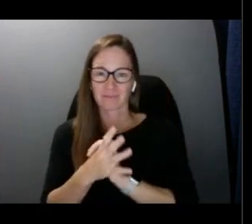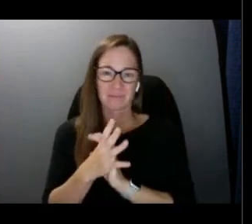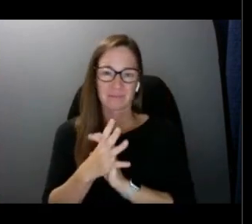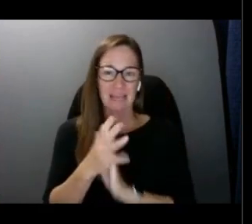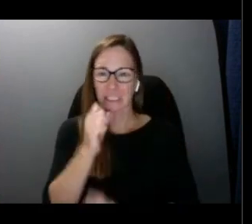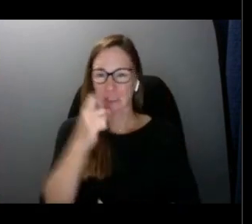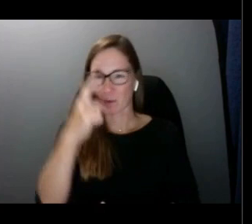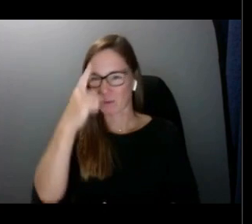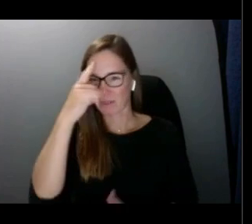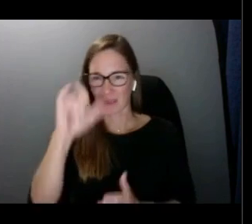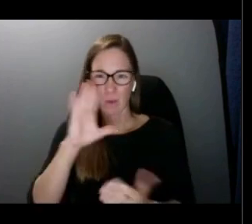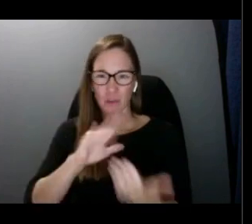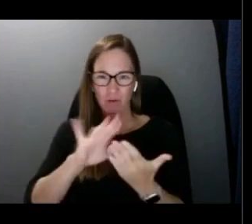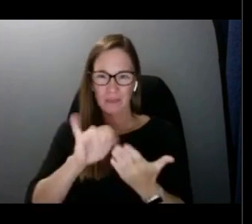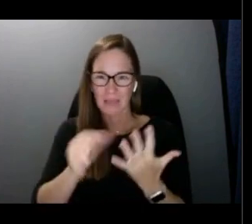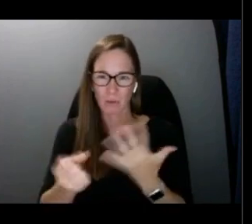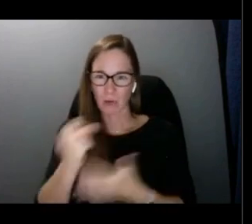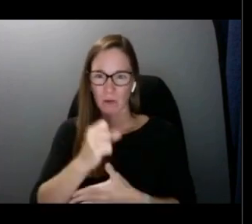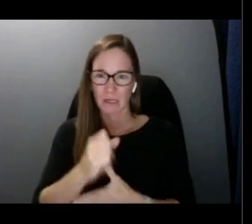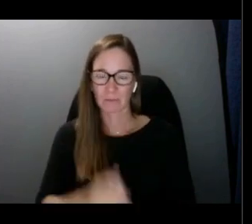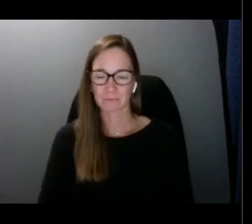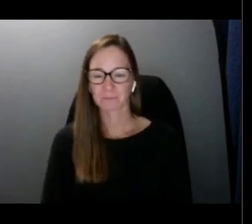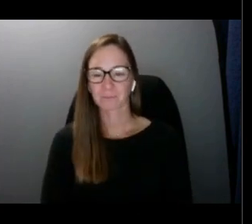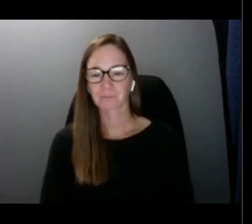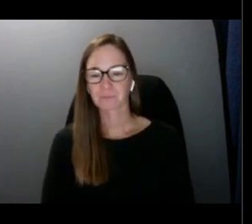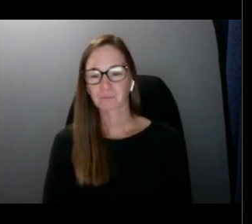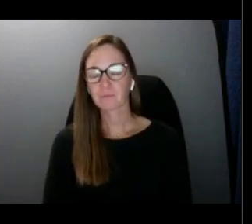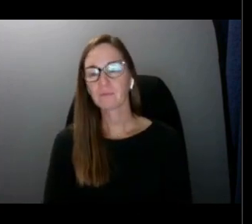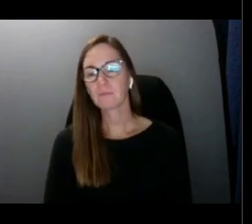don't think that would address that priority.